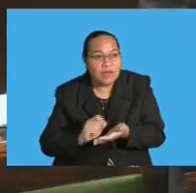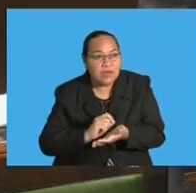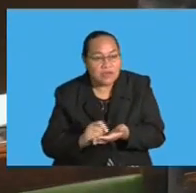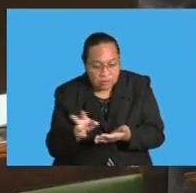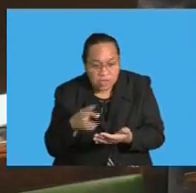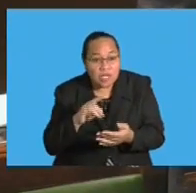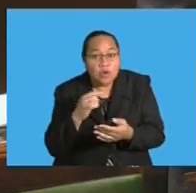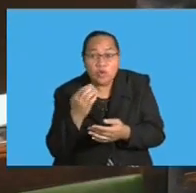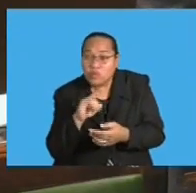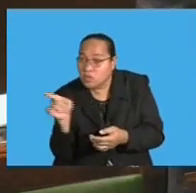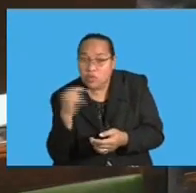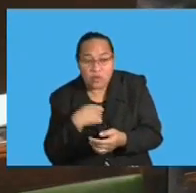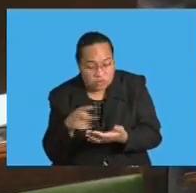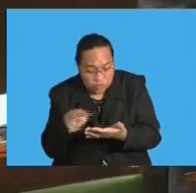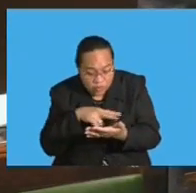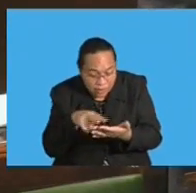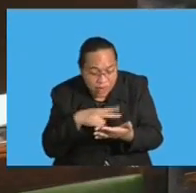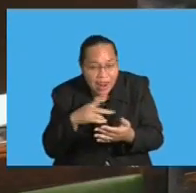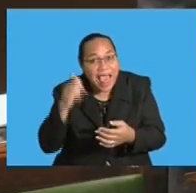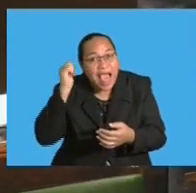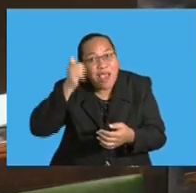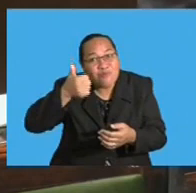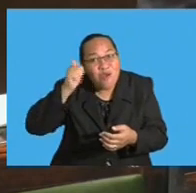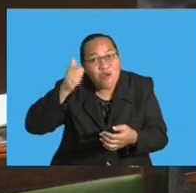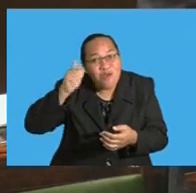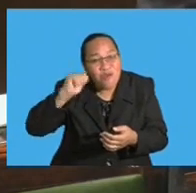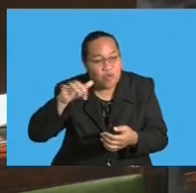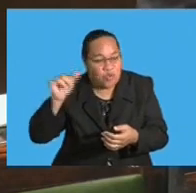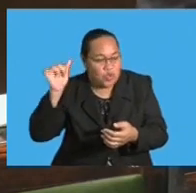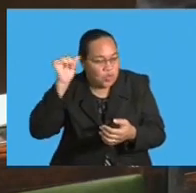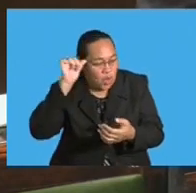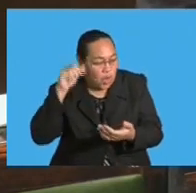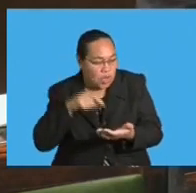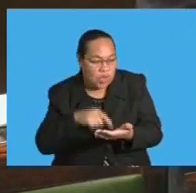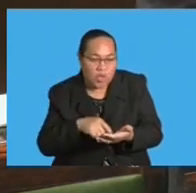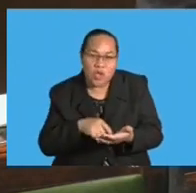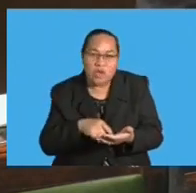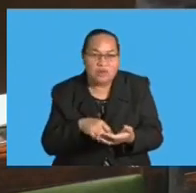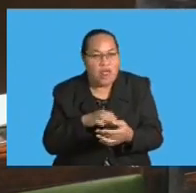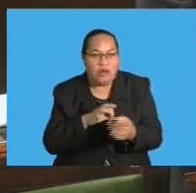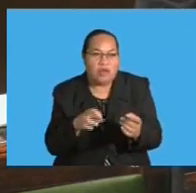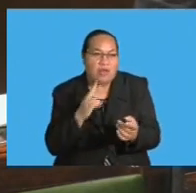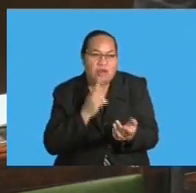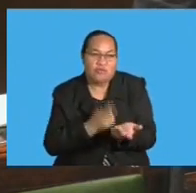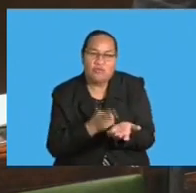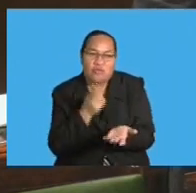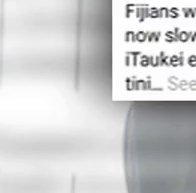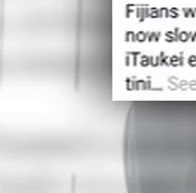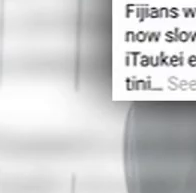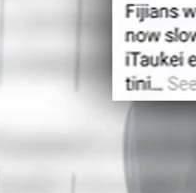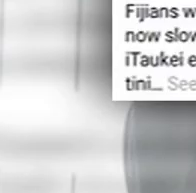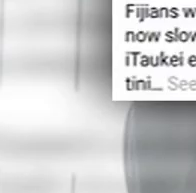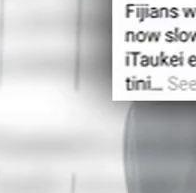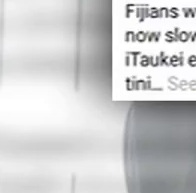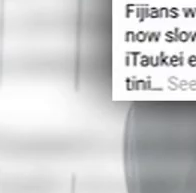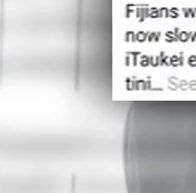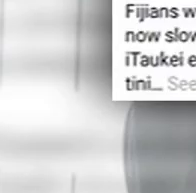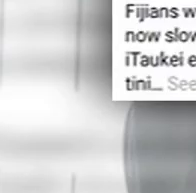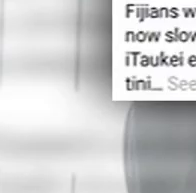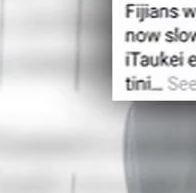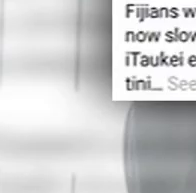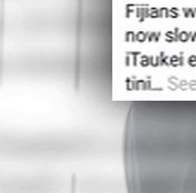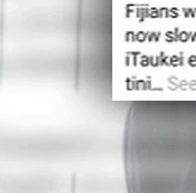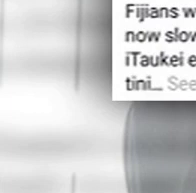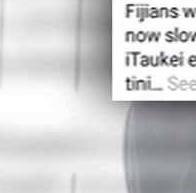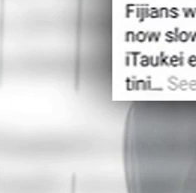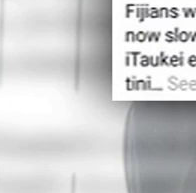read his so-called apology will know that he was not genuinely seeking forgiveness. Bainimarama has made